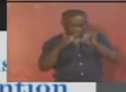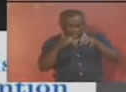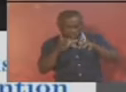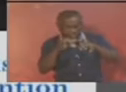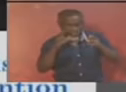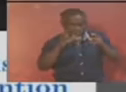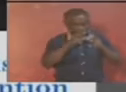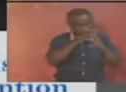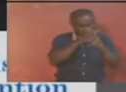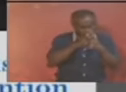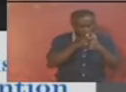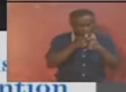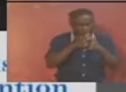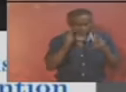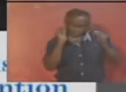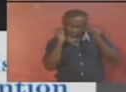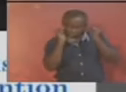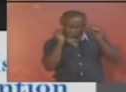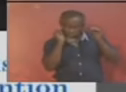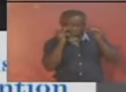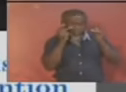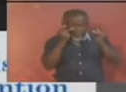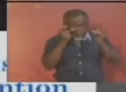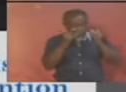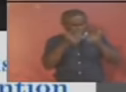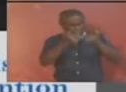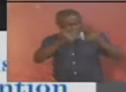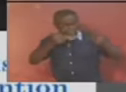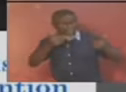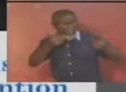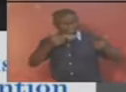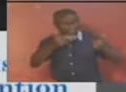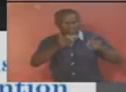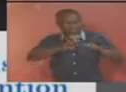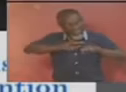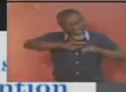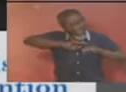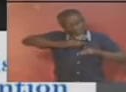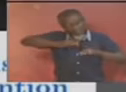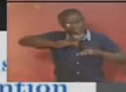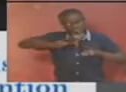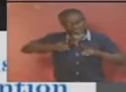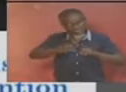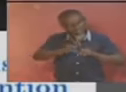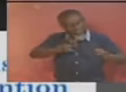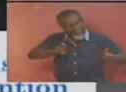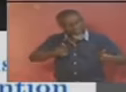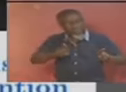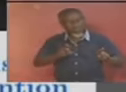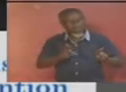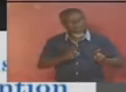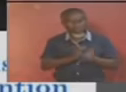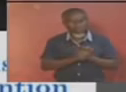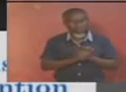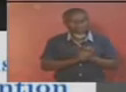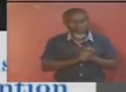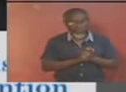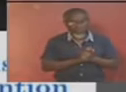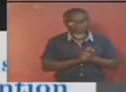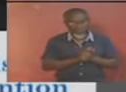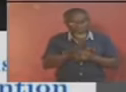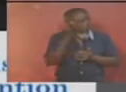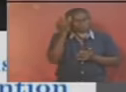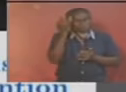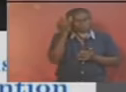a whole big difference. And that's because of the measures that we have been taken in terms